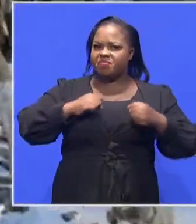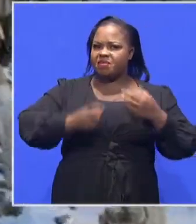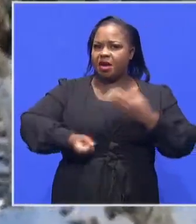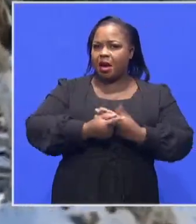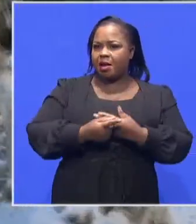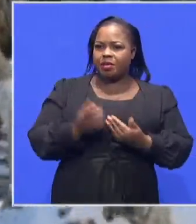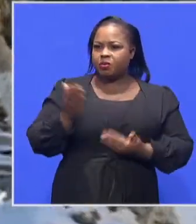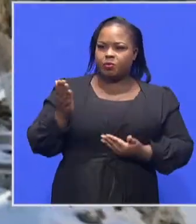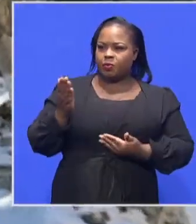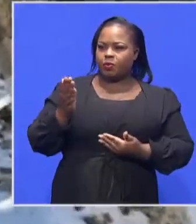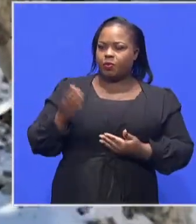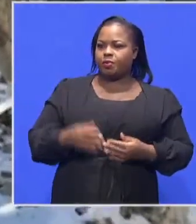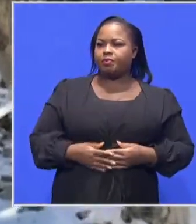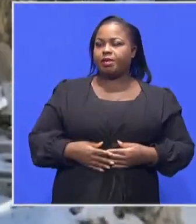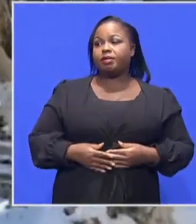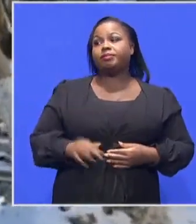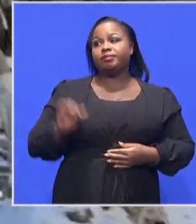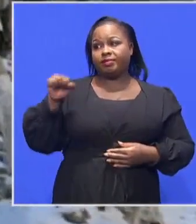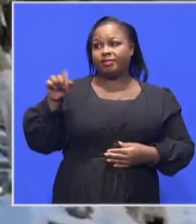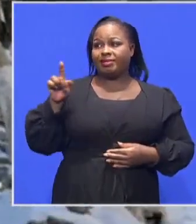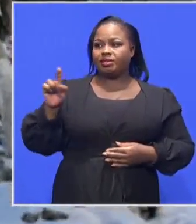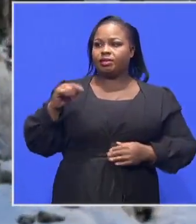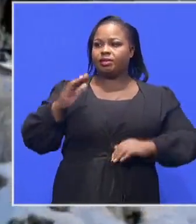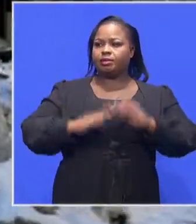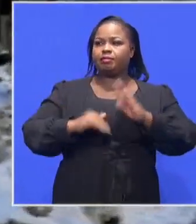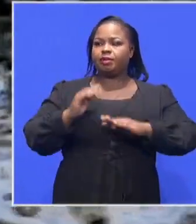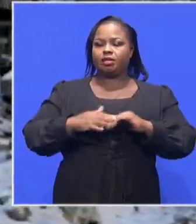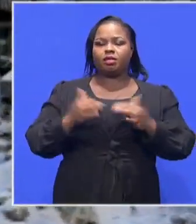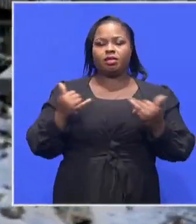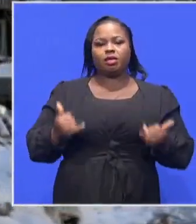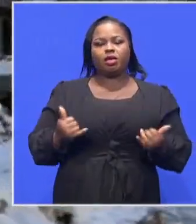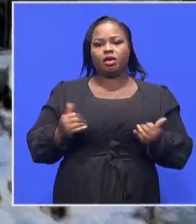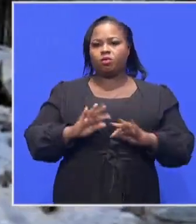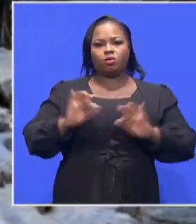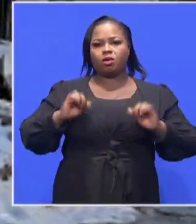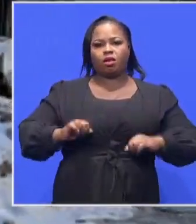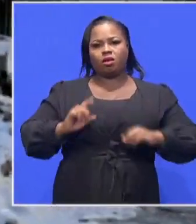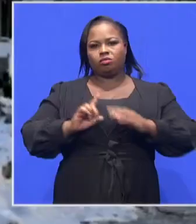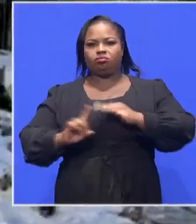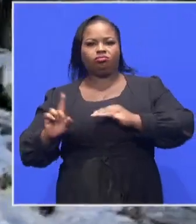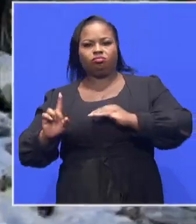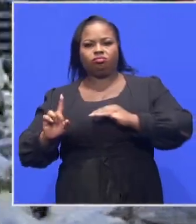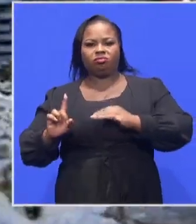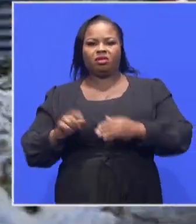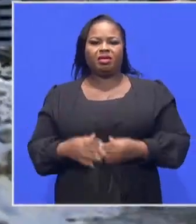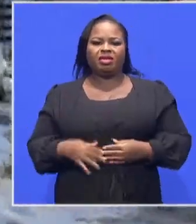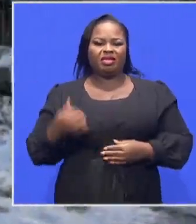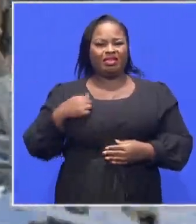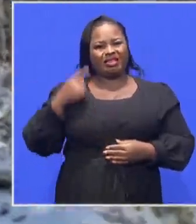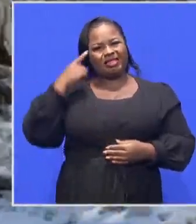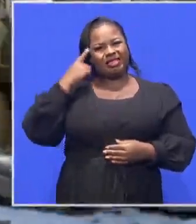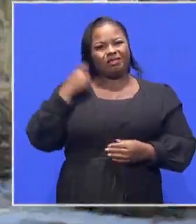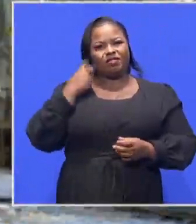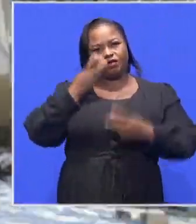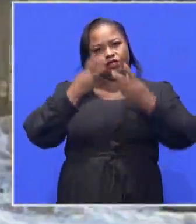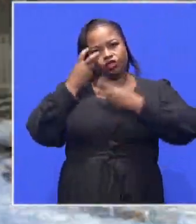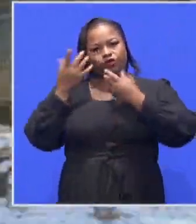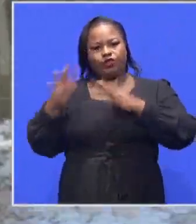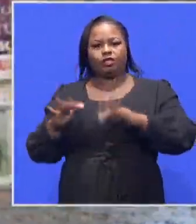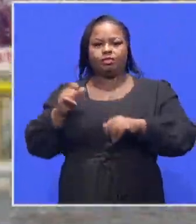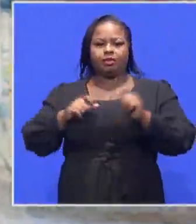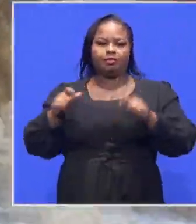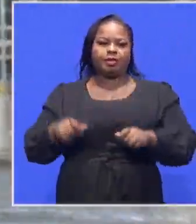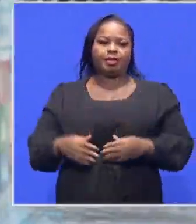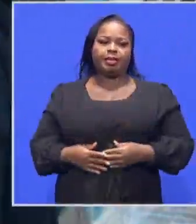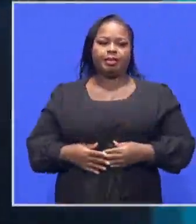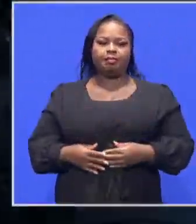earthquakes which hit. Obviously this building has now been condemned and they don't believe there are any more survivors in there. But if I just take you for a